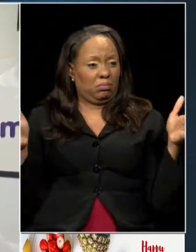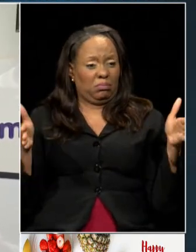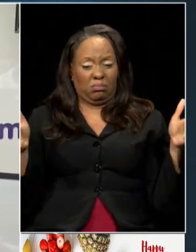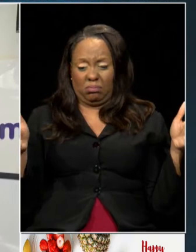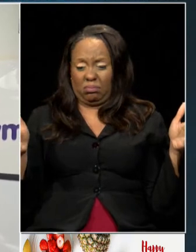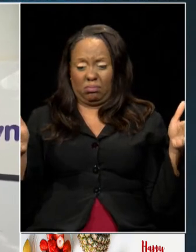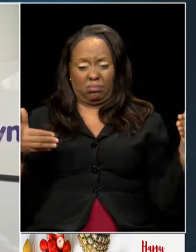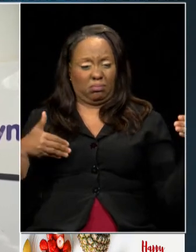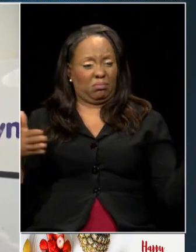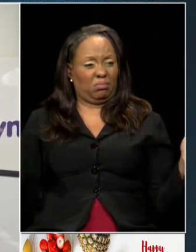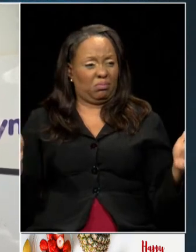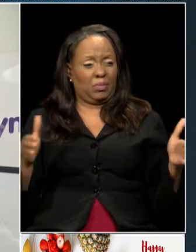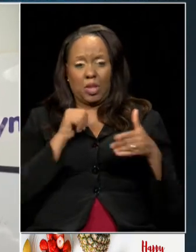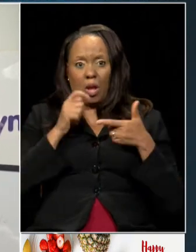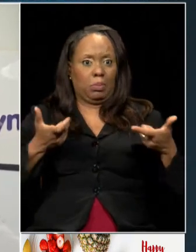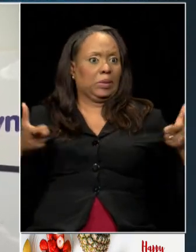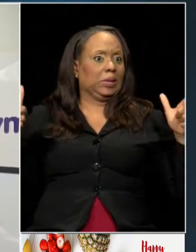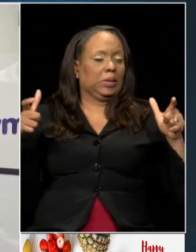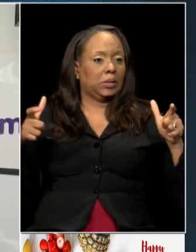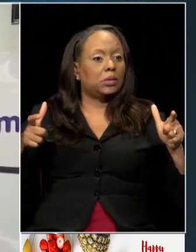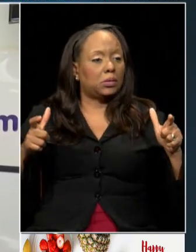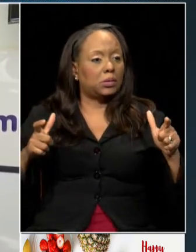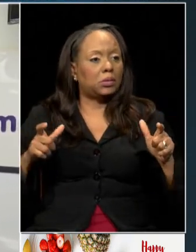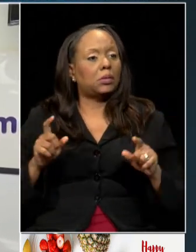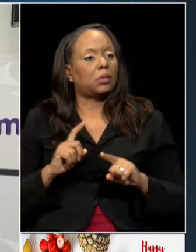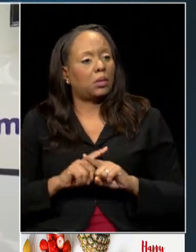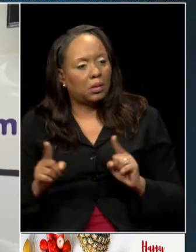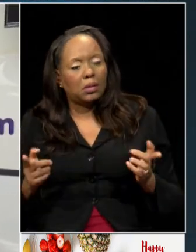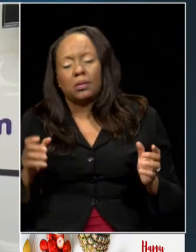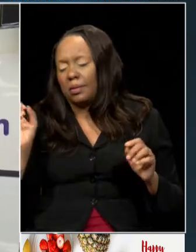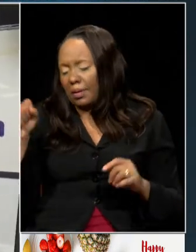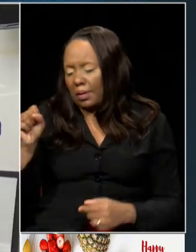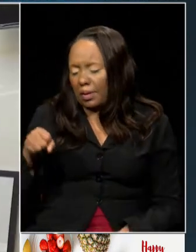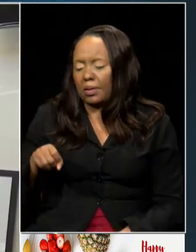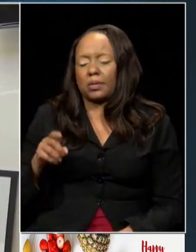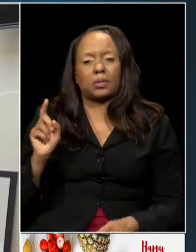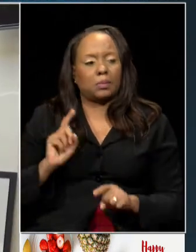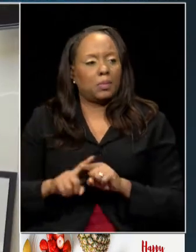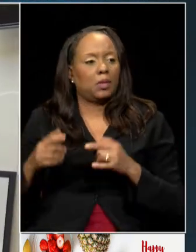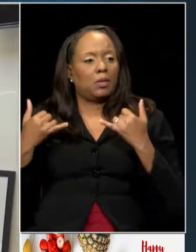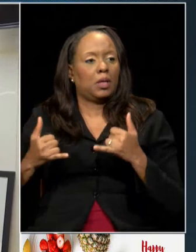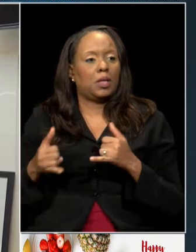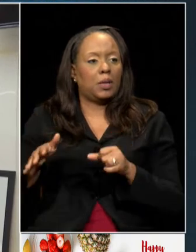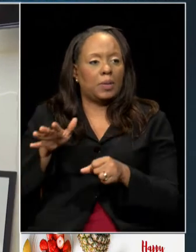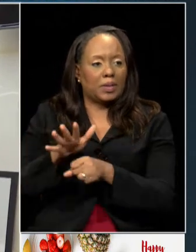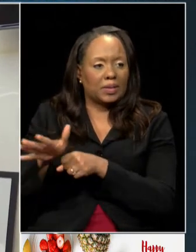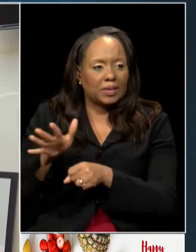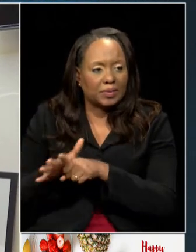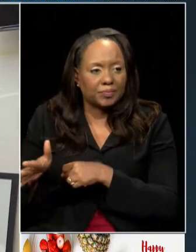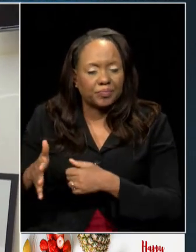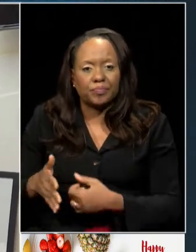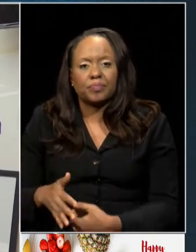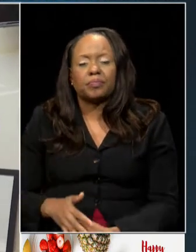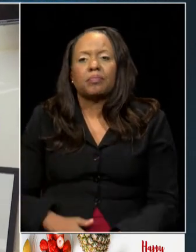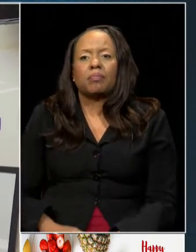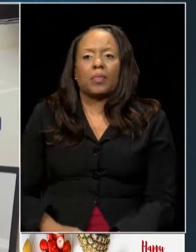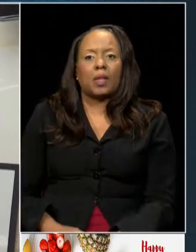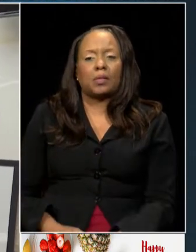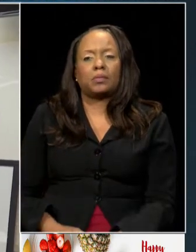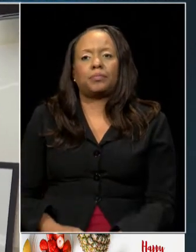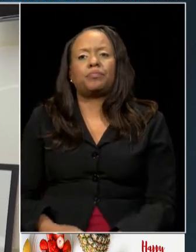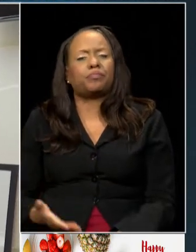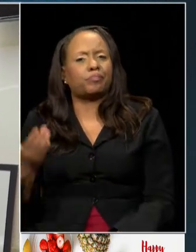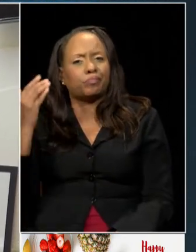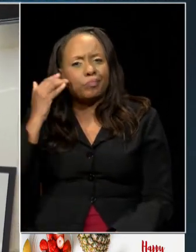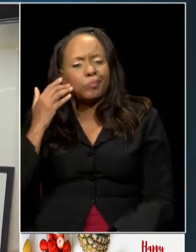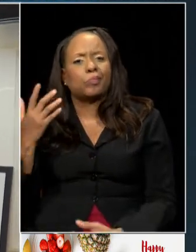it's right now, for the level of referrals we get, it's sufficient. I mean, we fluctuate up and down, and right